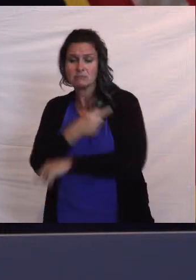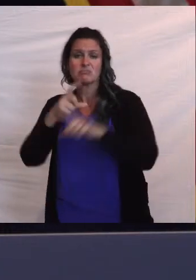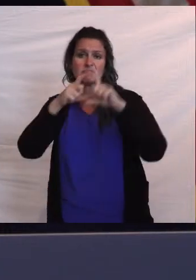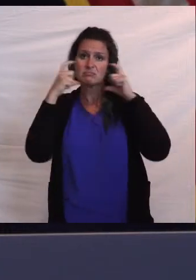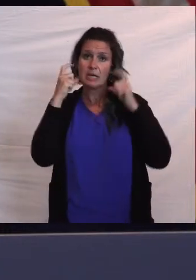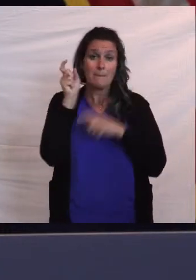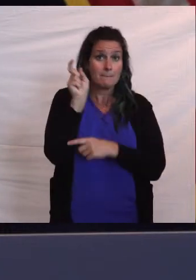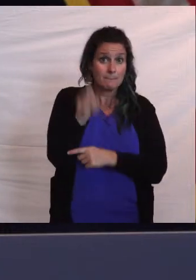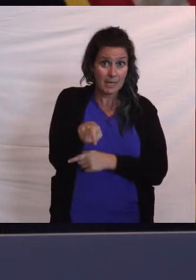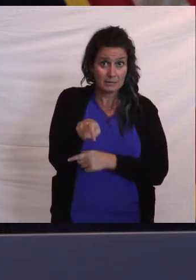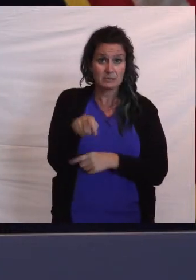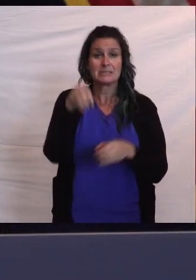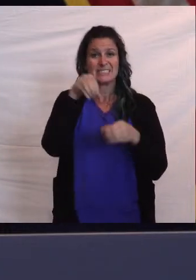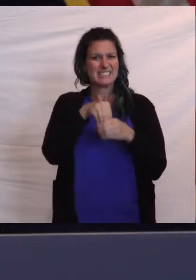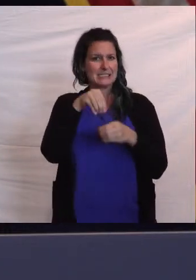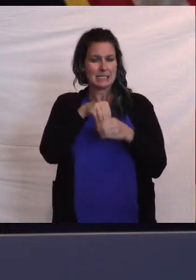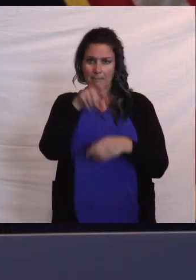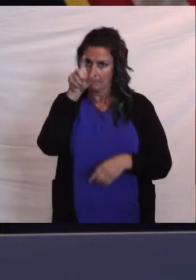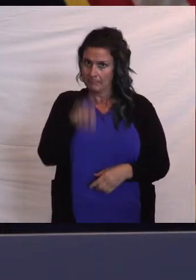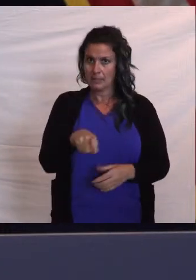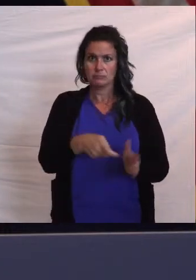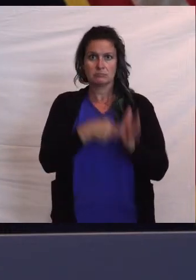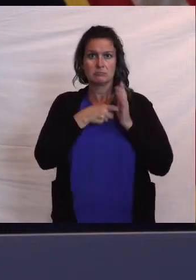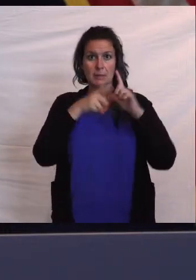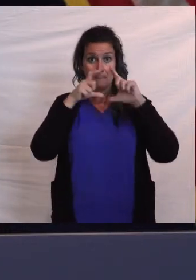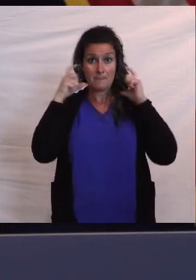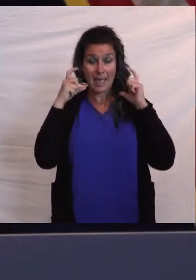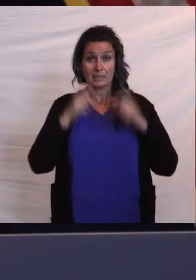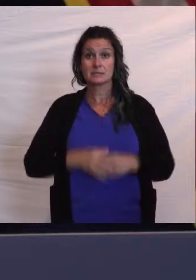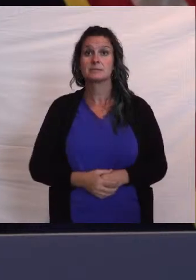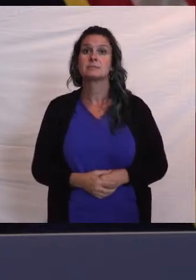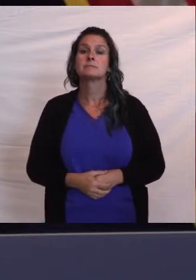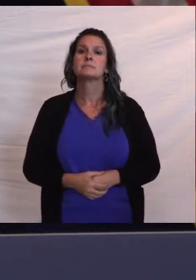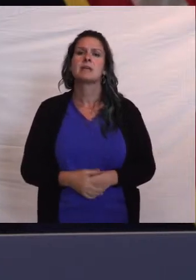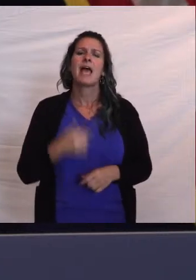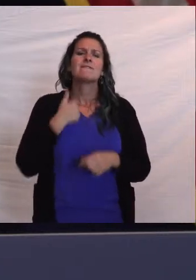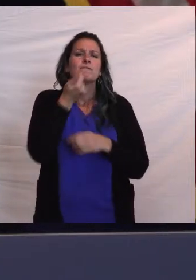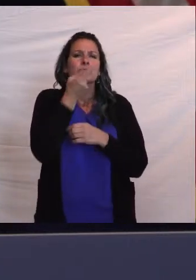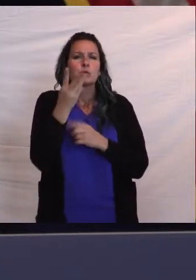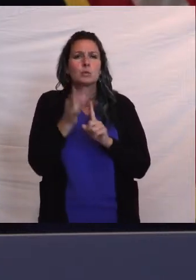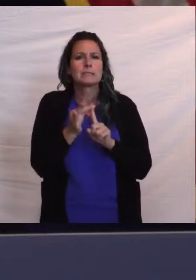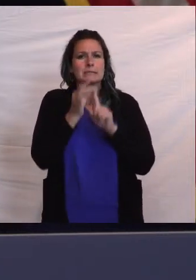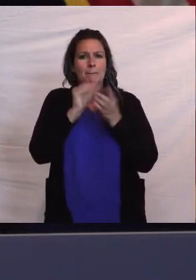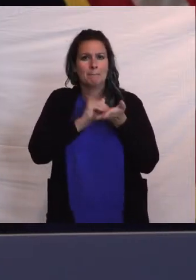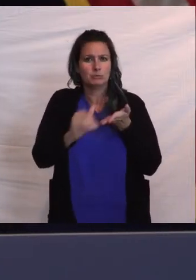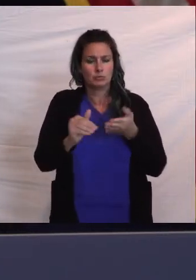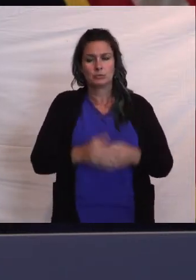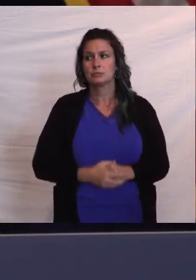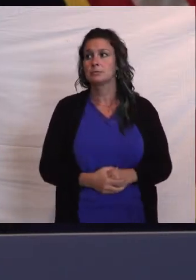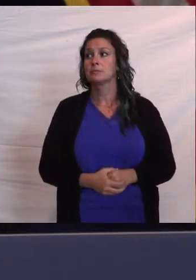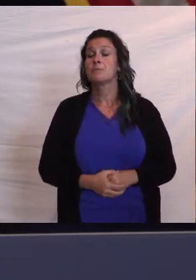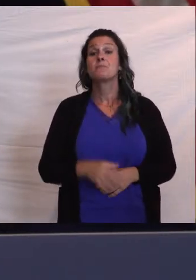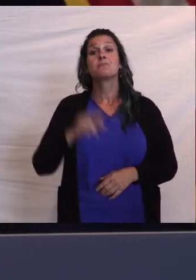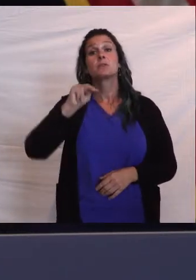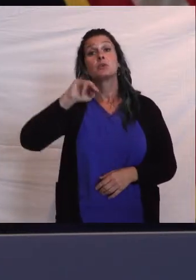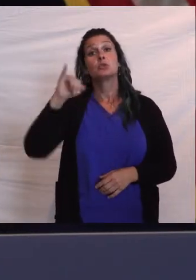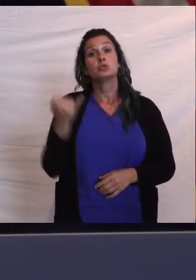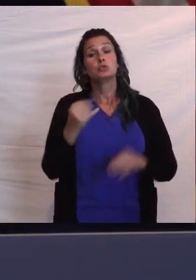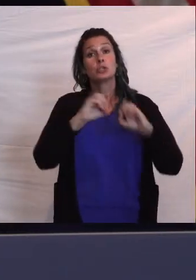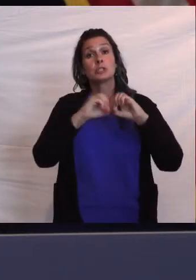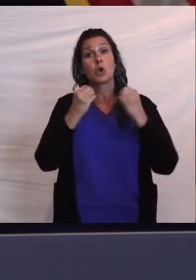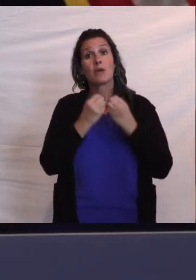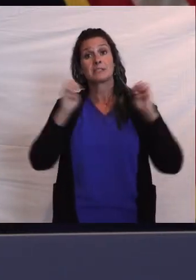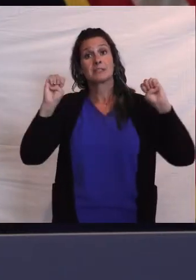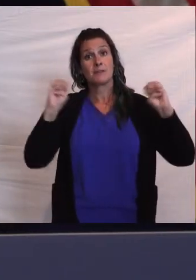in the indoor premises of school buildings, with limited exceptions. With the support of the New Jersey Office